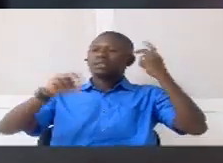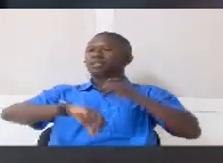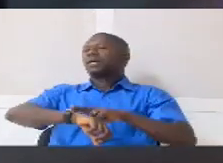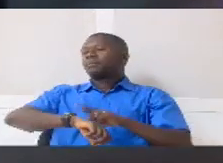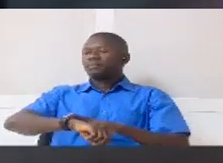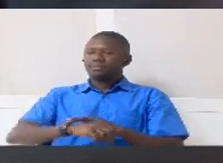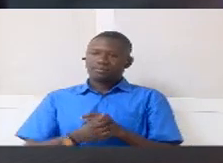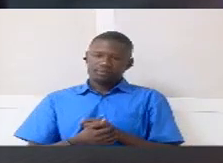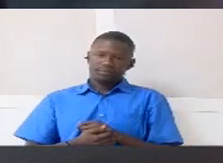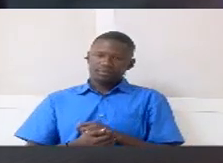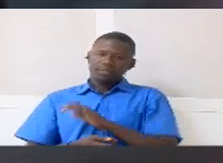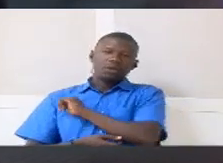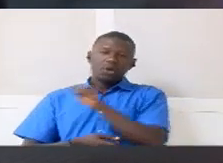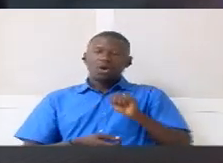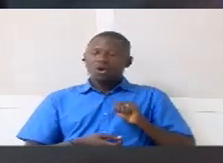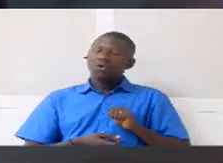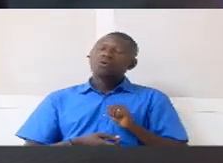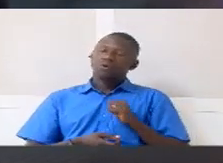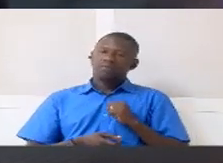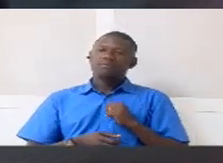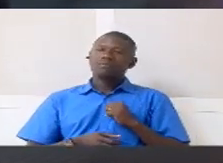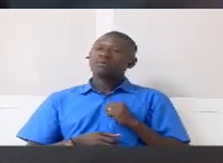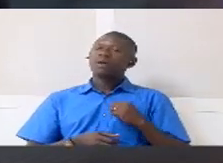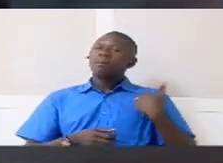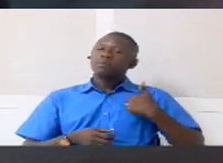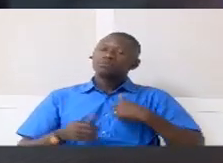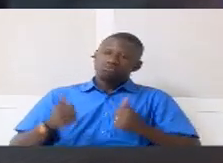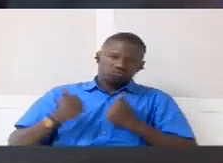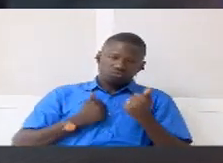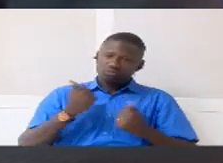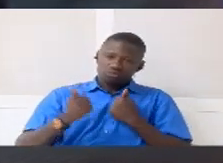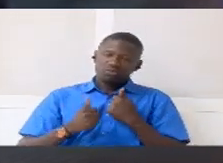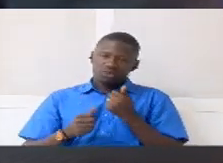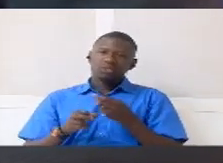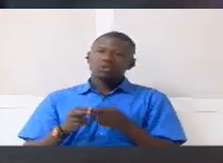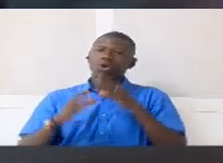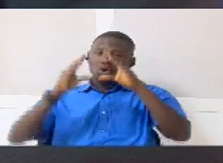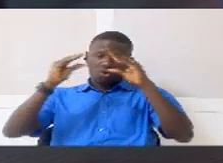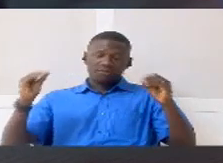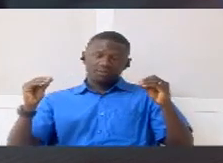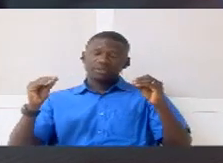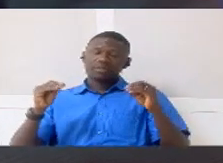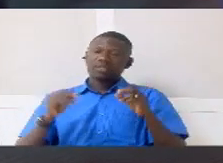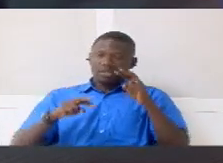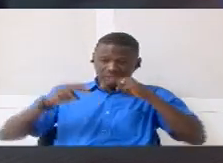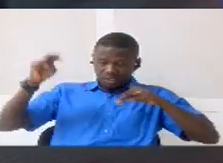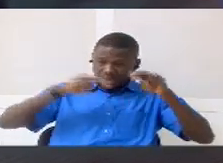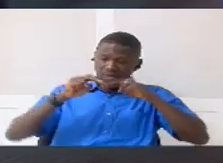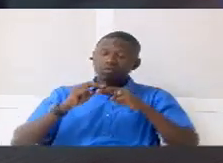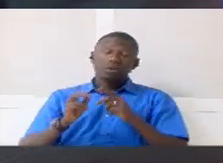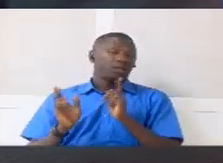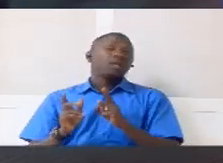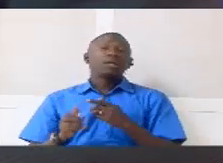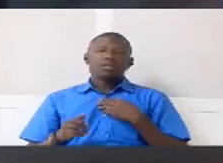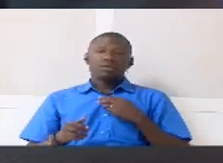Our victim support and research and investigations units were particularly active during